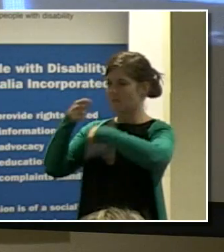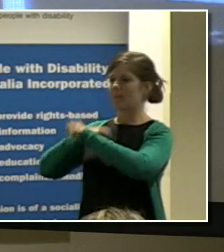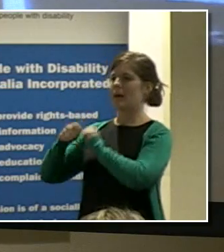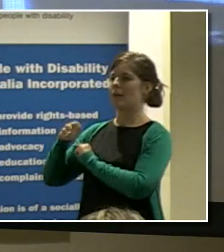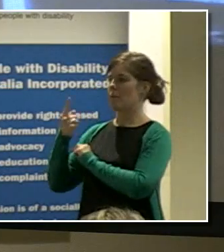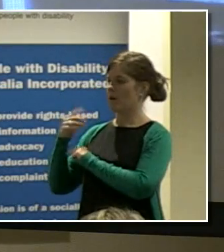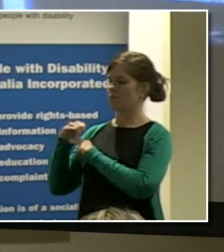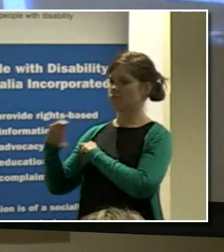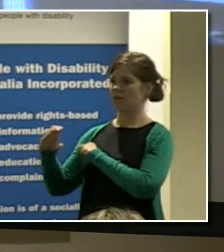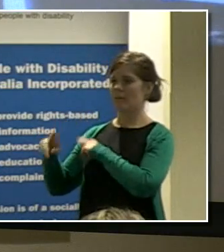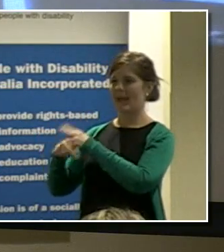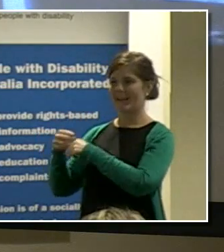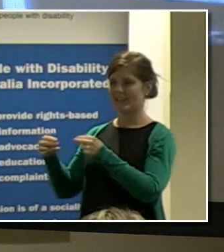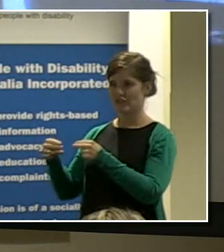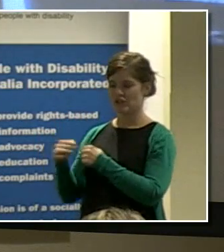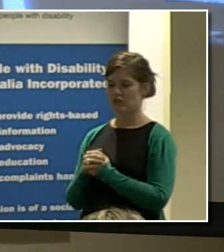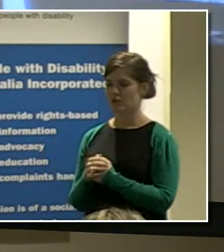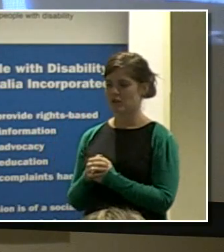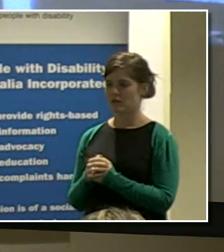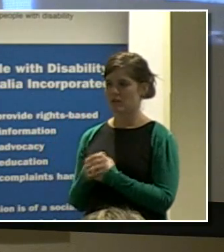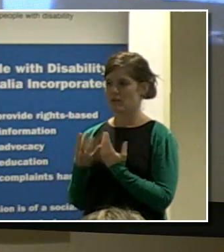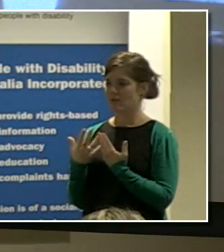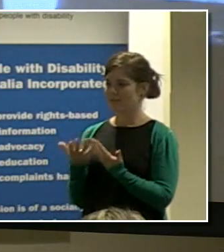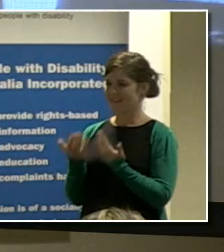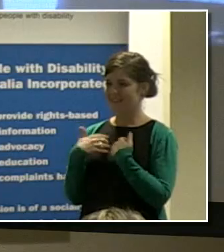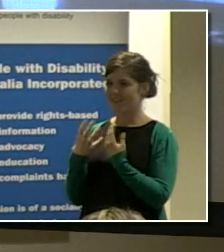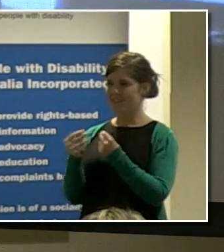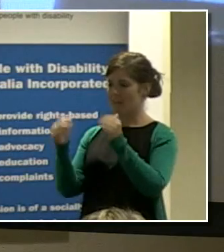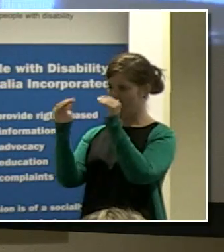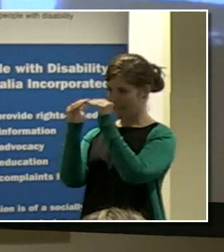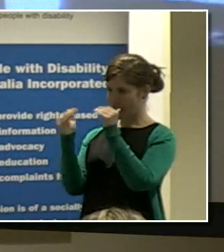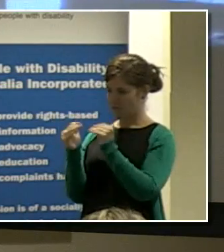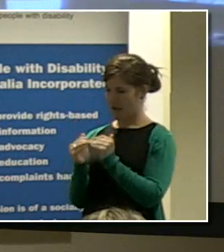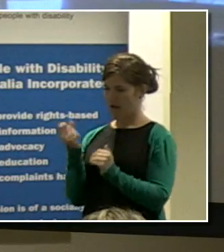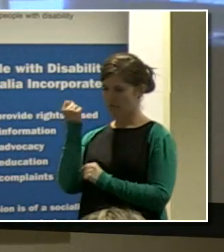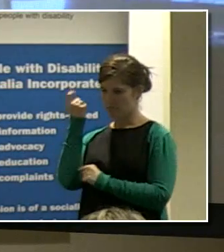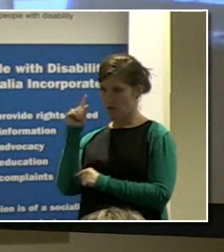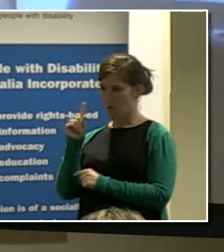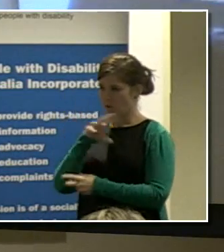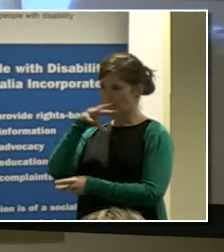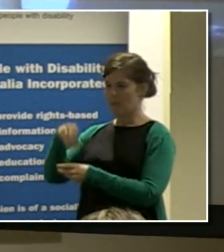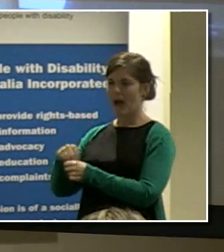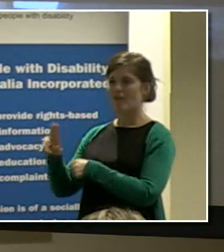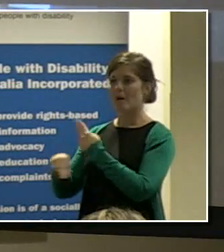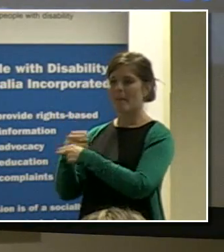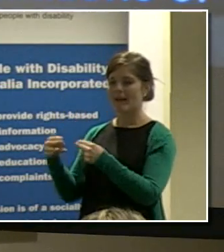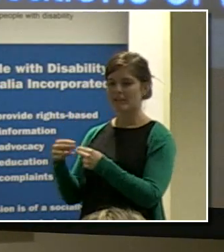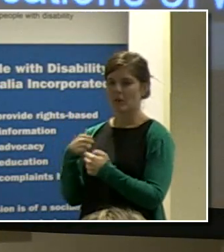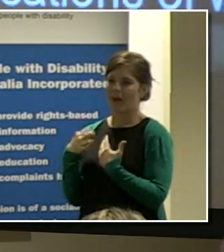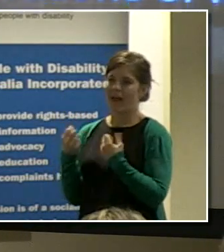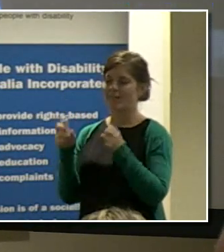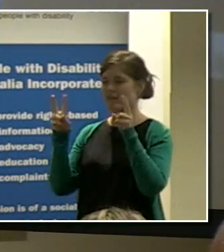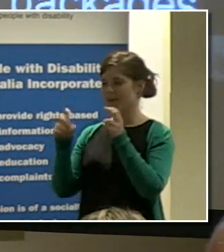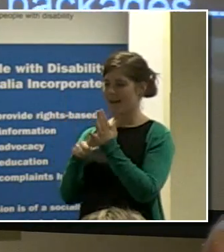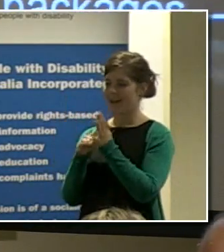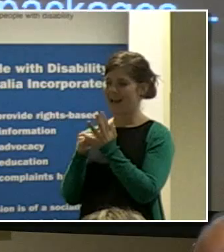some benchmark indications of what will go in packages, we came up with some classification systems to try and